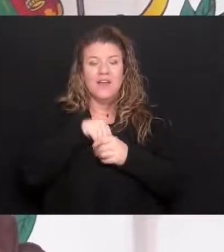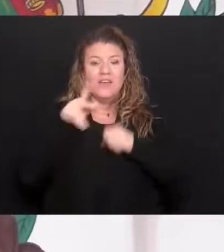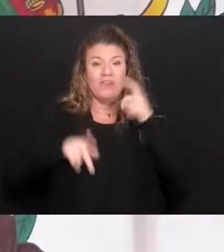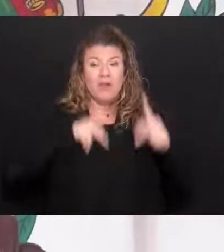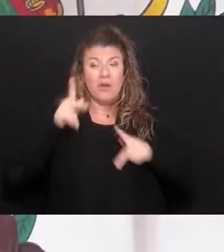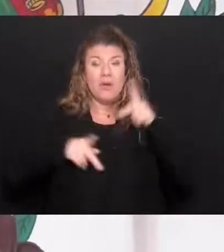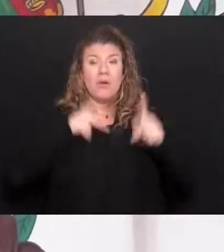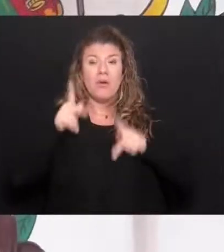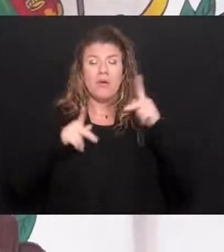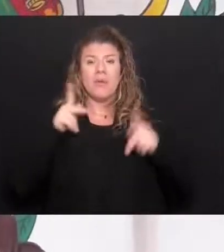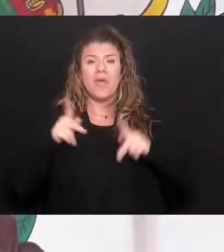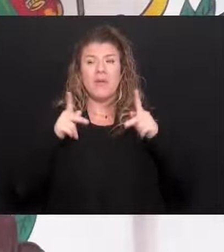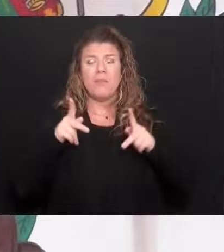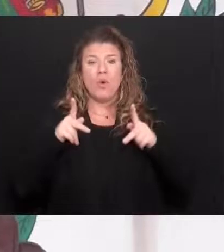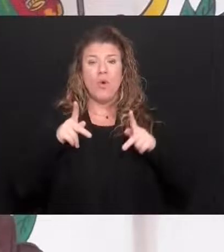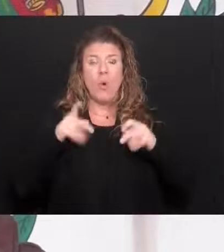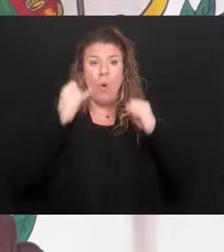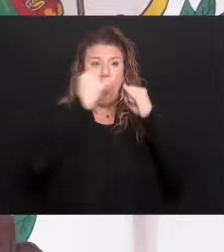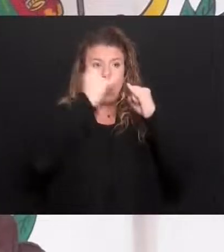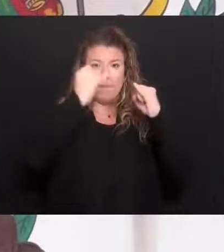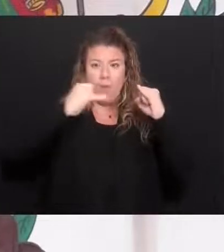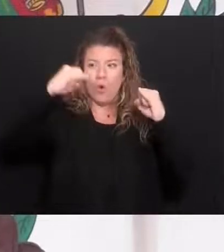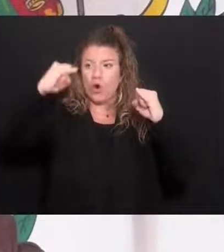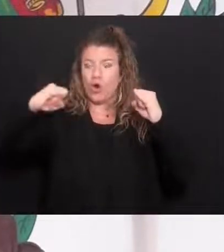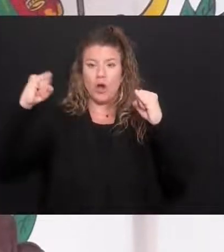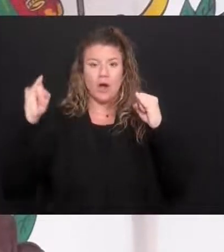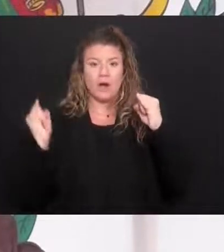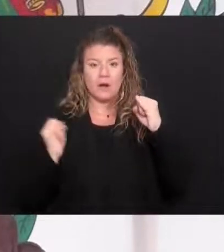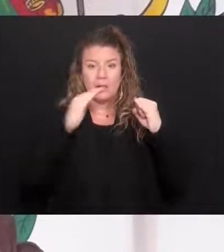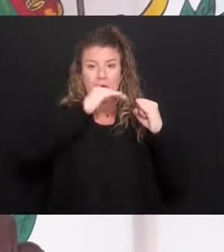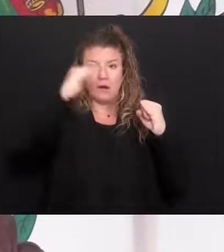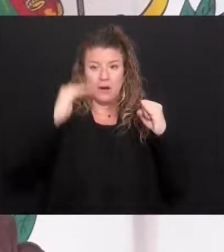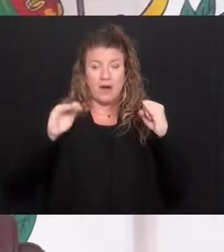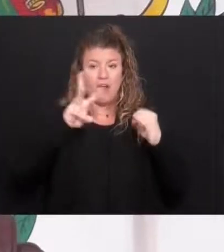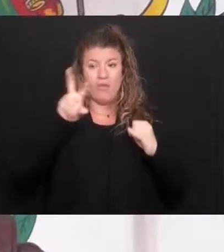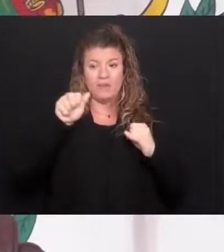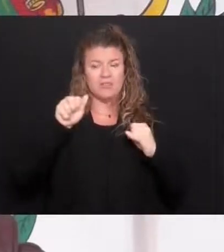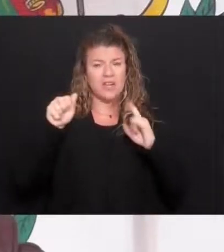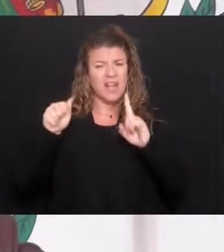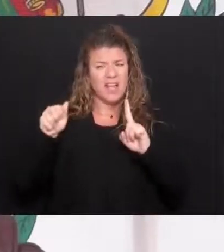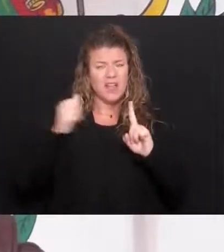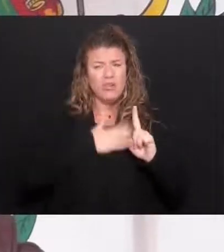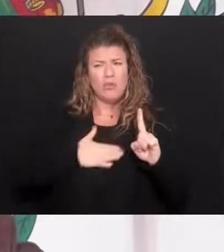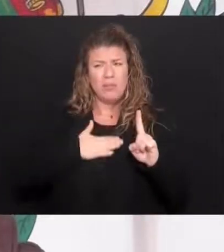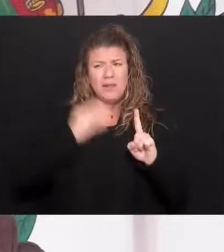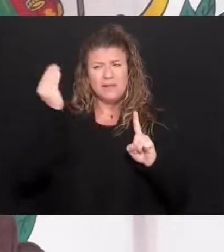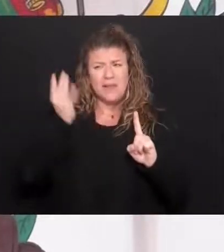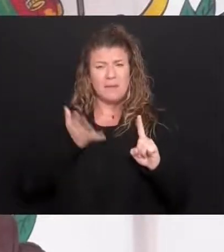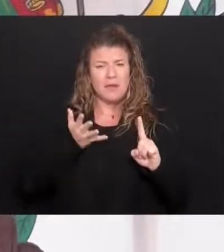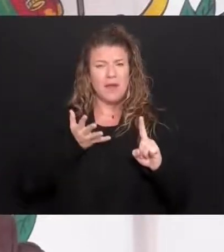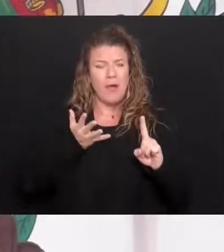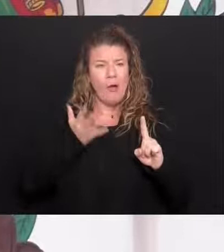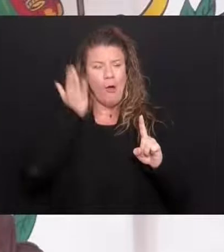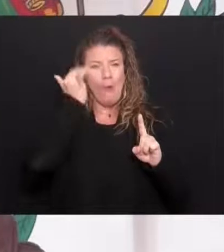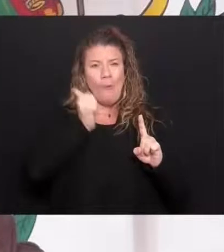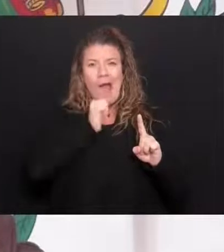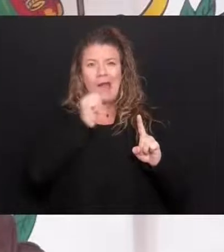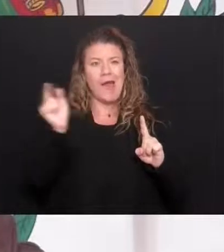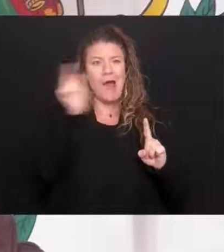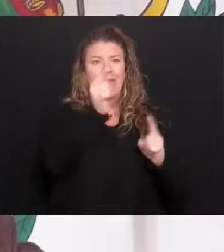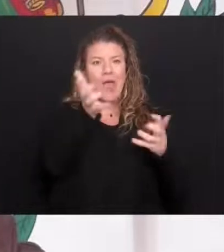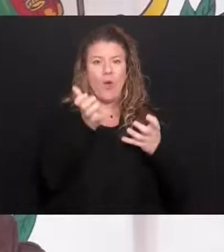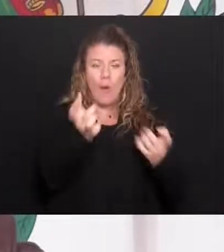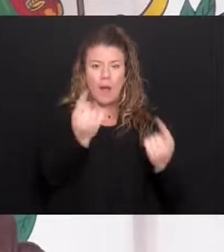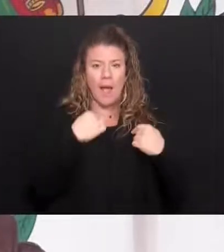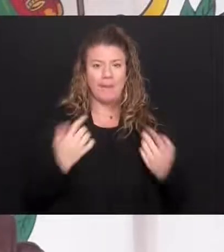folks that are, on the borders of West Virginia, well, please explain to me, why wouldn't you want to come to West Virginia?